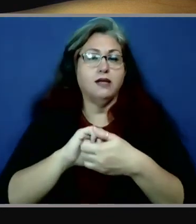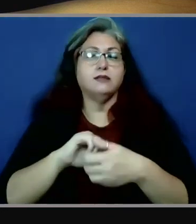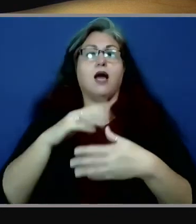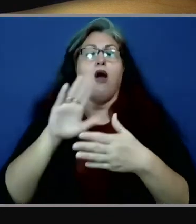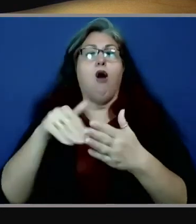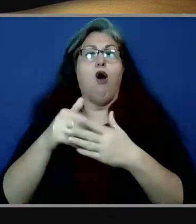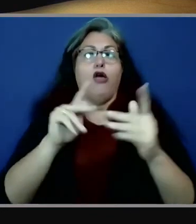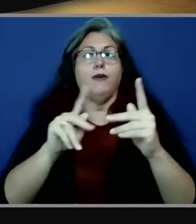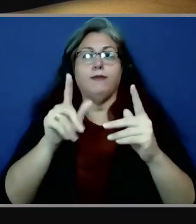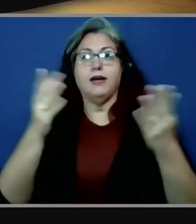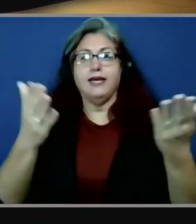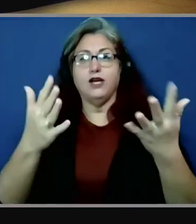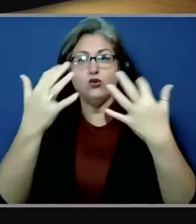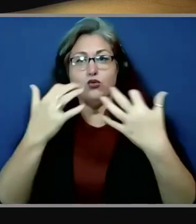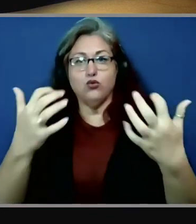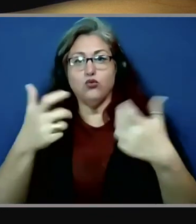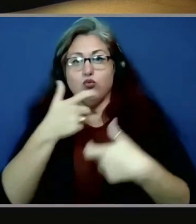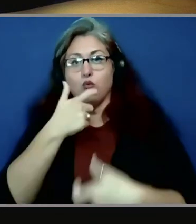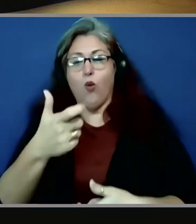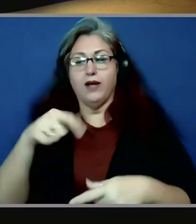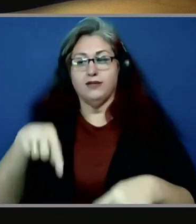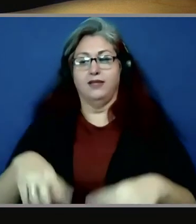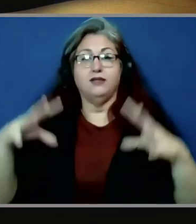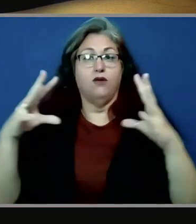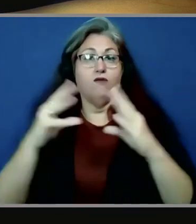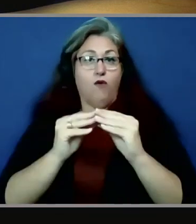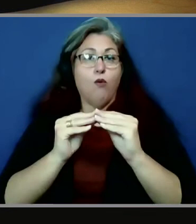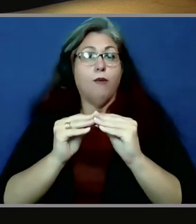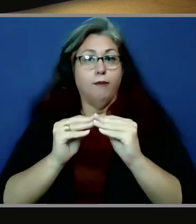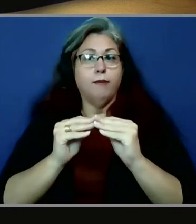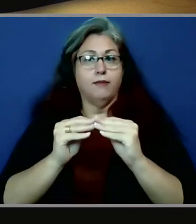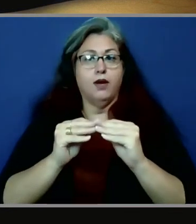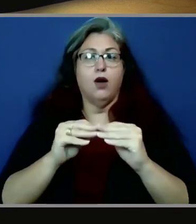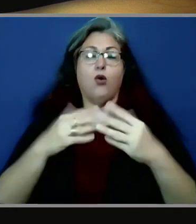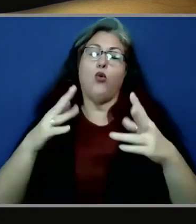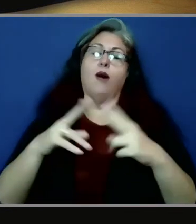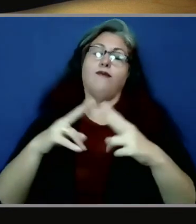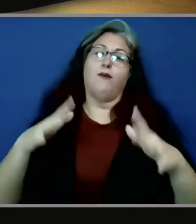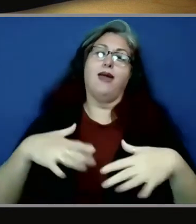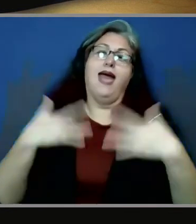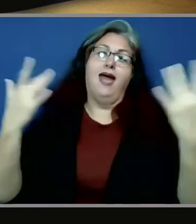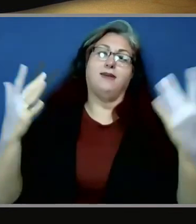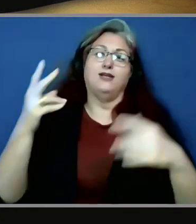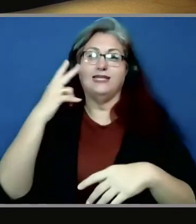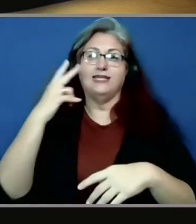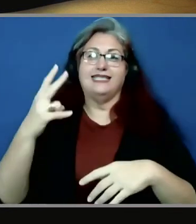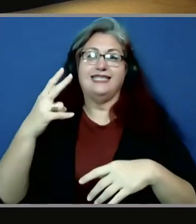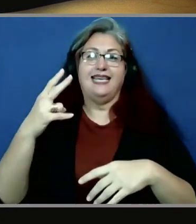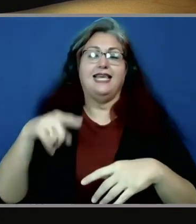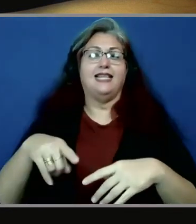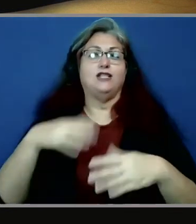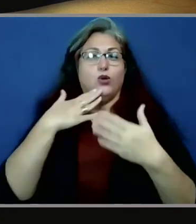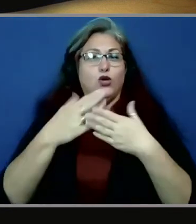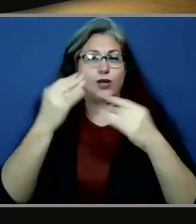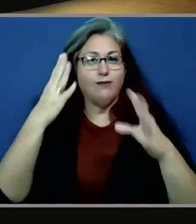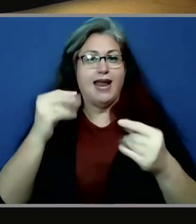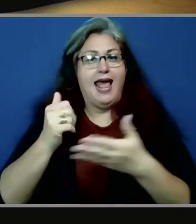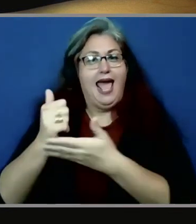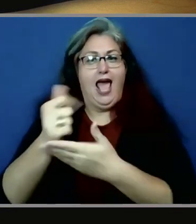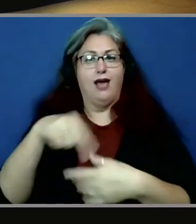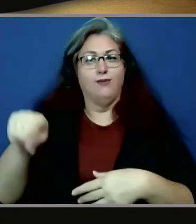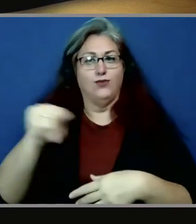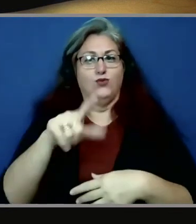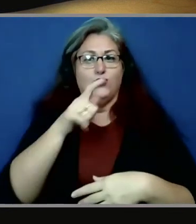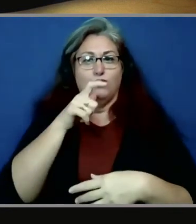everyone watching for this forum. I'm really happy to see that it was informative and helpful to everyone